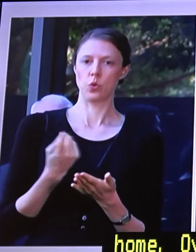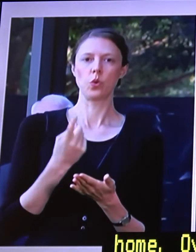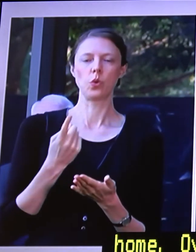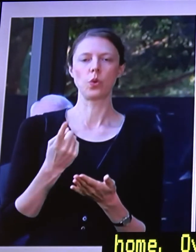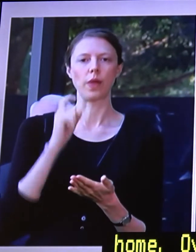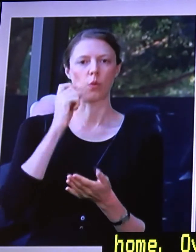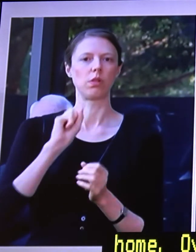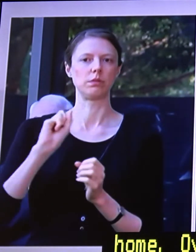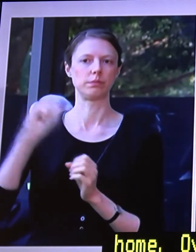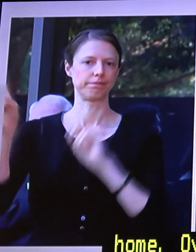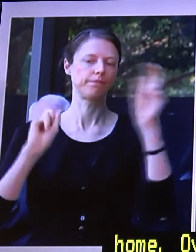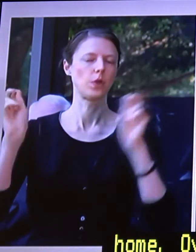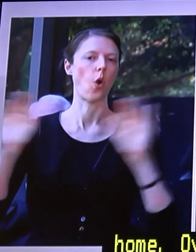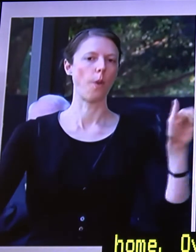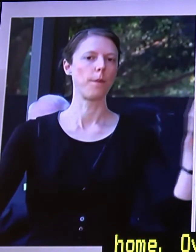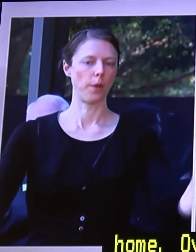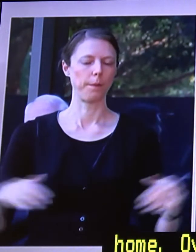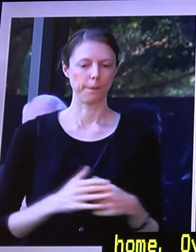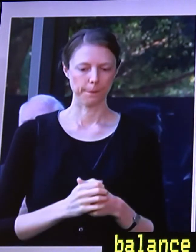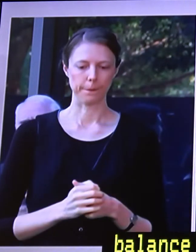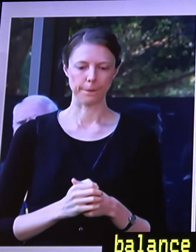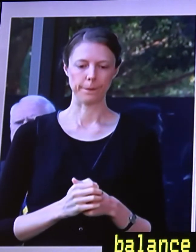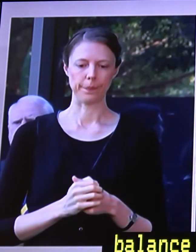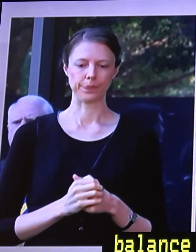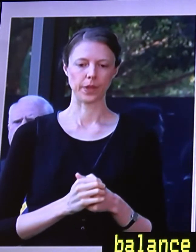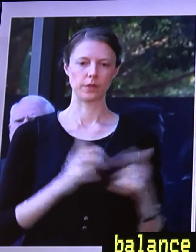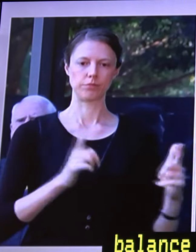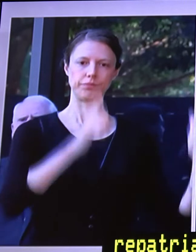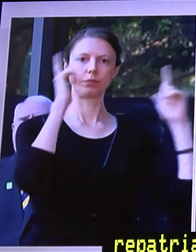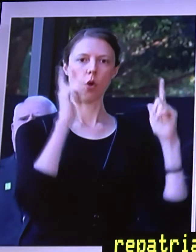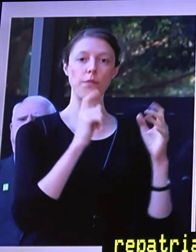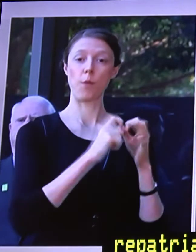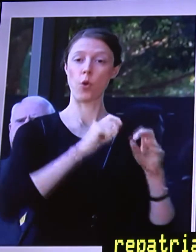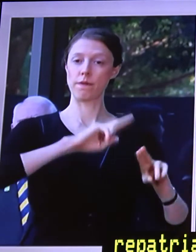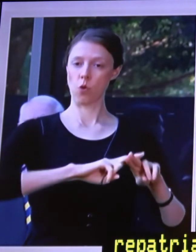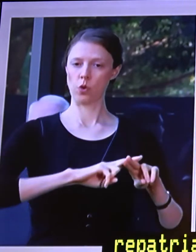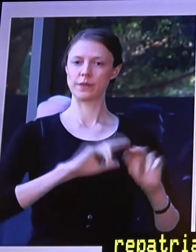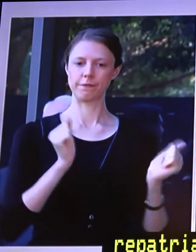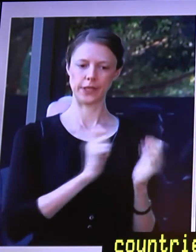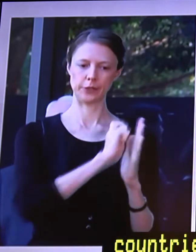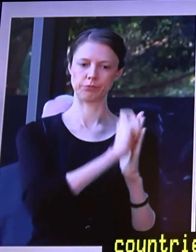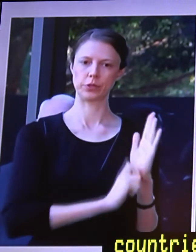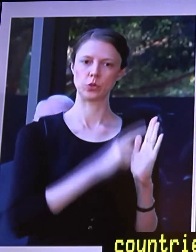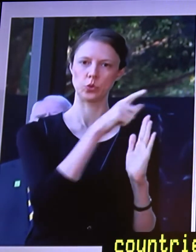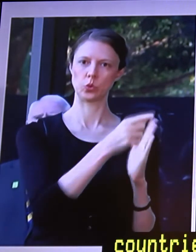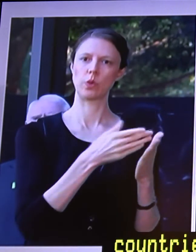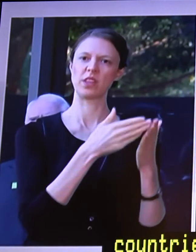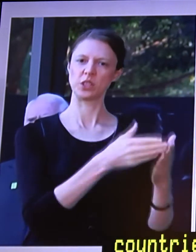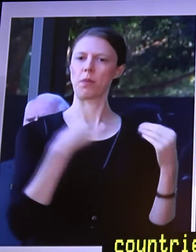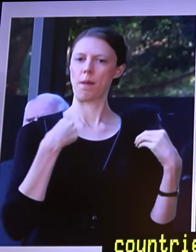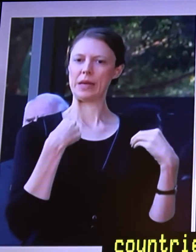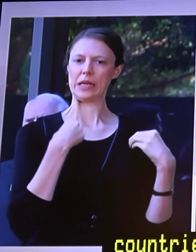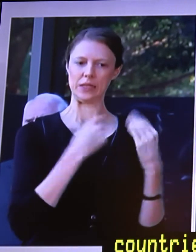home countries. The Commissioner of Border Force has written to Carnival and directed that the Ruby Princess